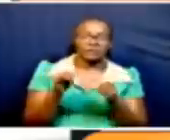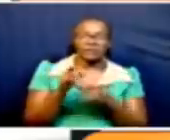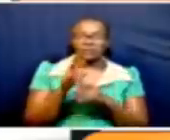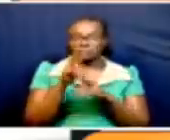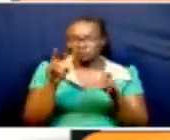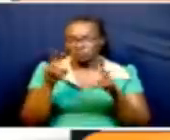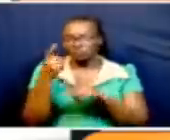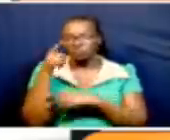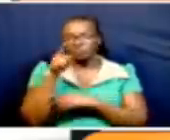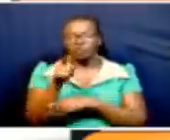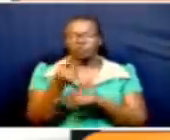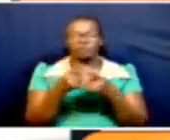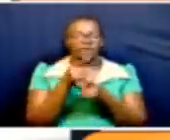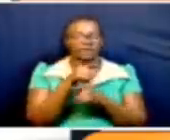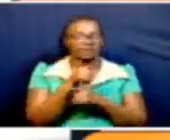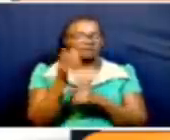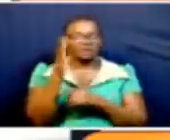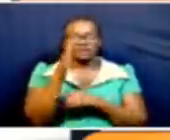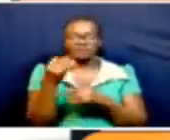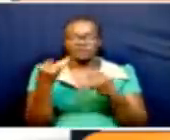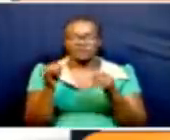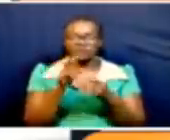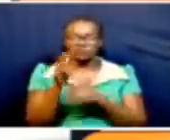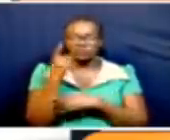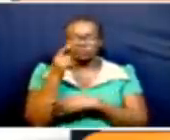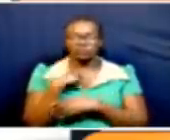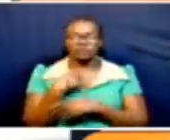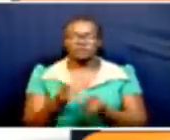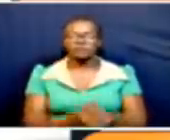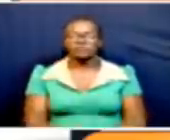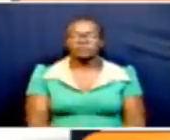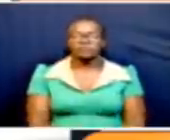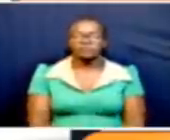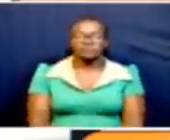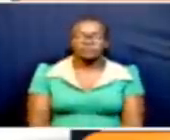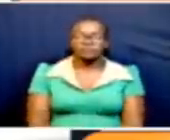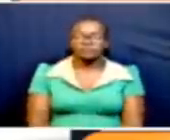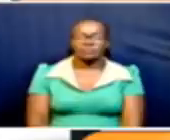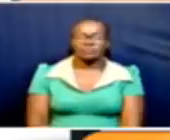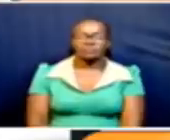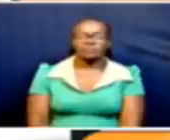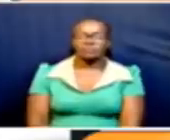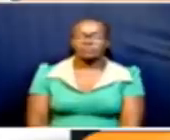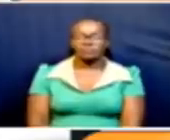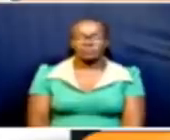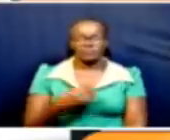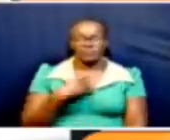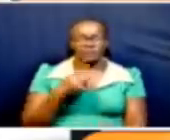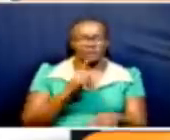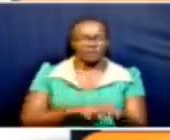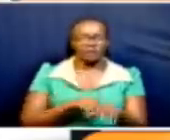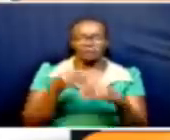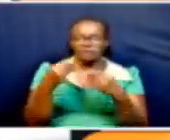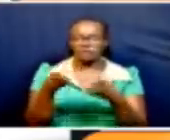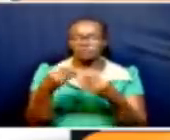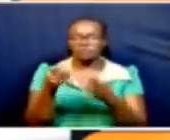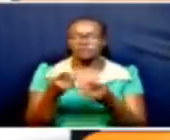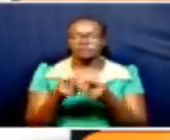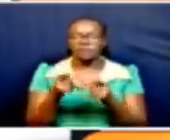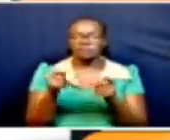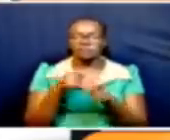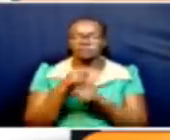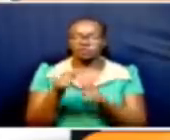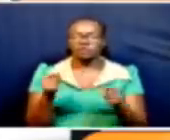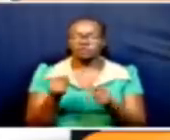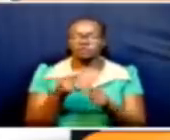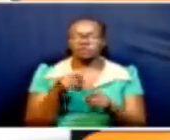hasn't looked for you. I am a journalist. I've been looking for people. I've been giving them time. I can look for somebody for 6 months until I get it